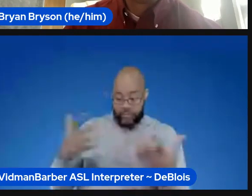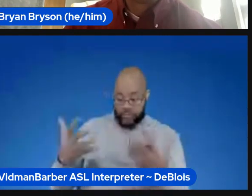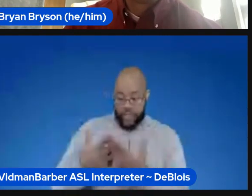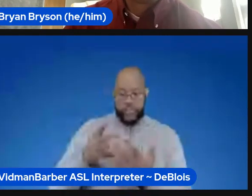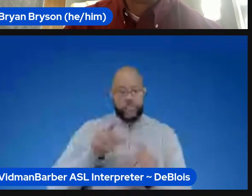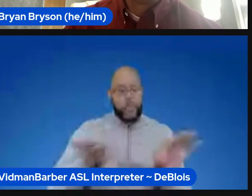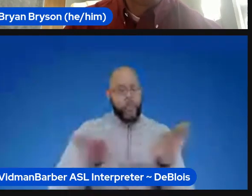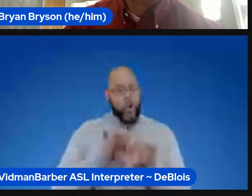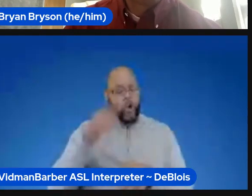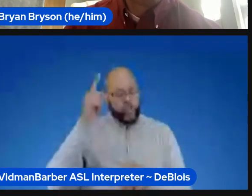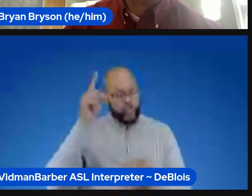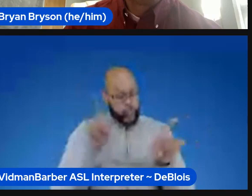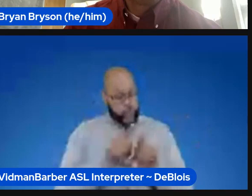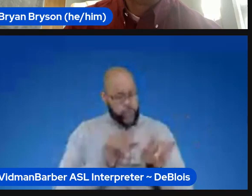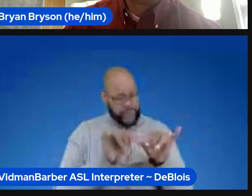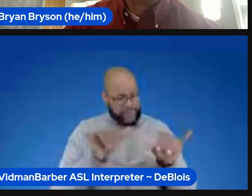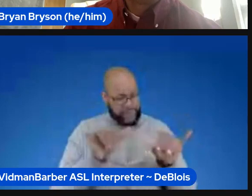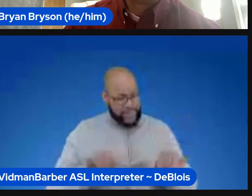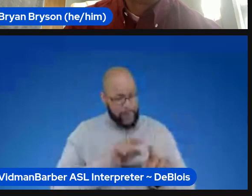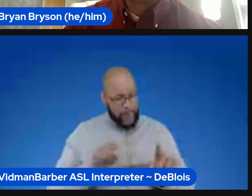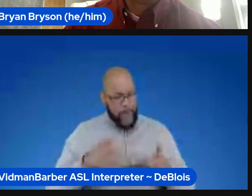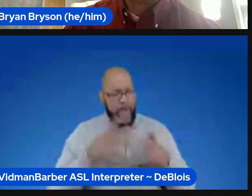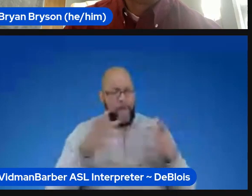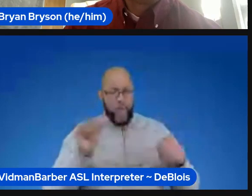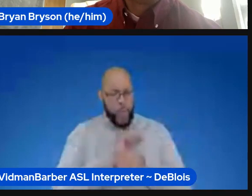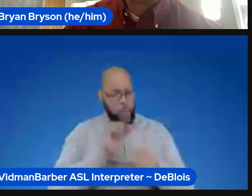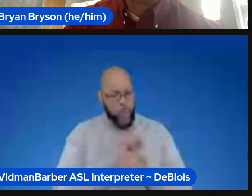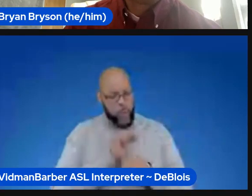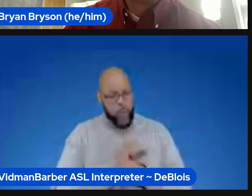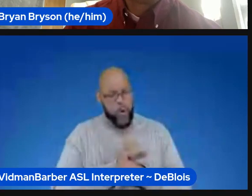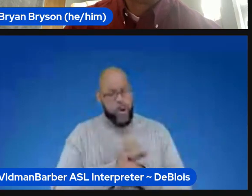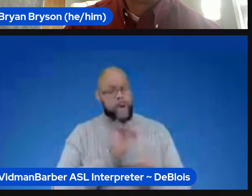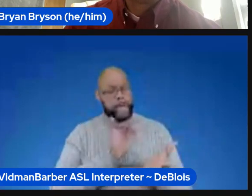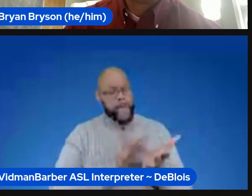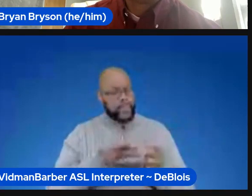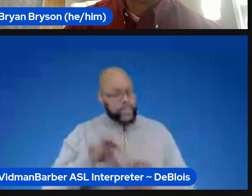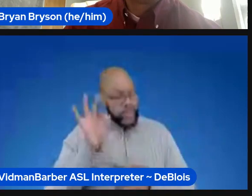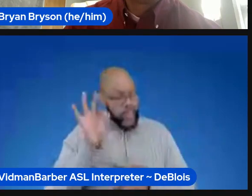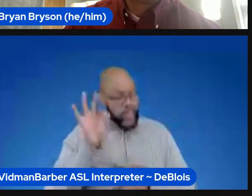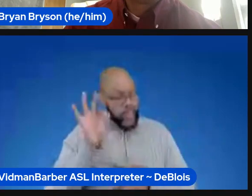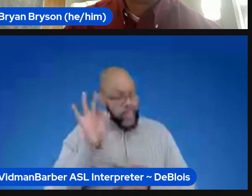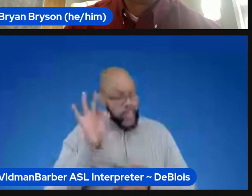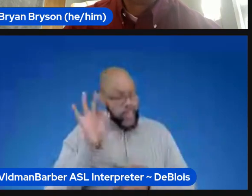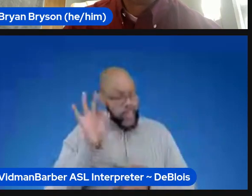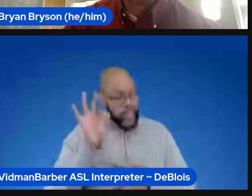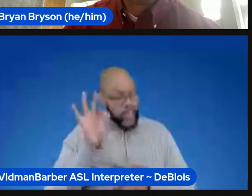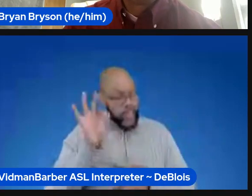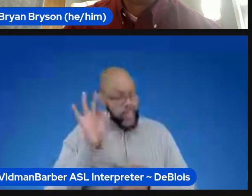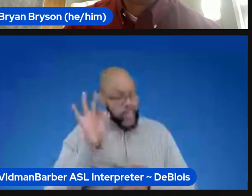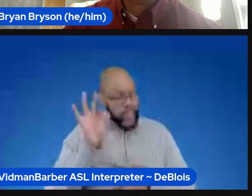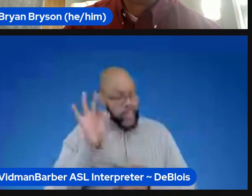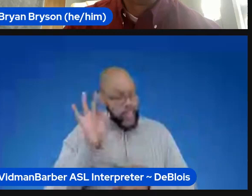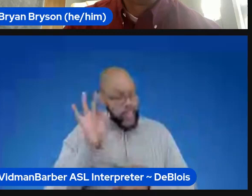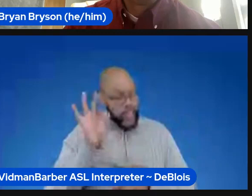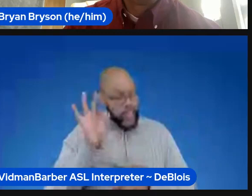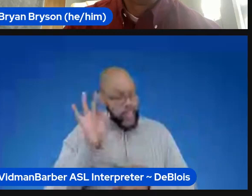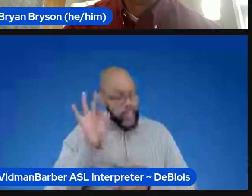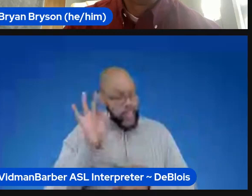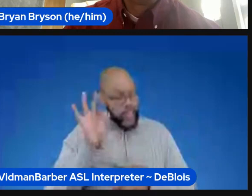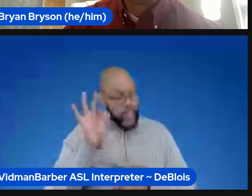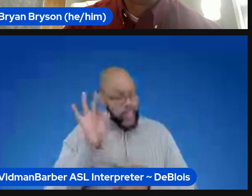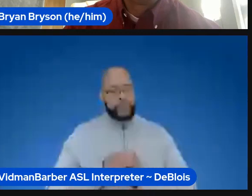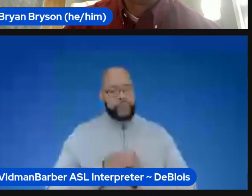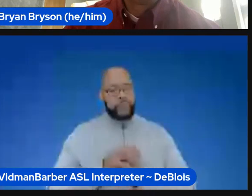those mechanisms. So we do a lot of work on drug discovery and also understanding, for example, cancer